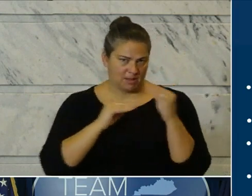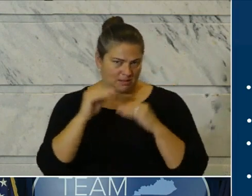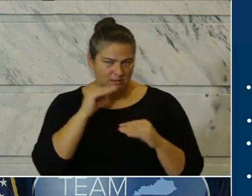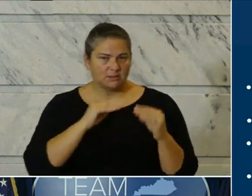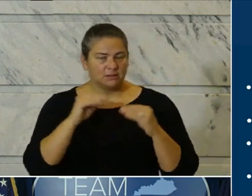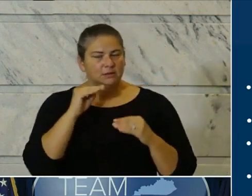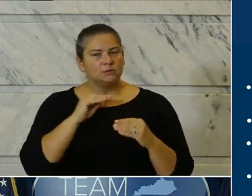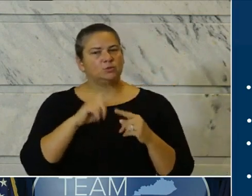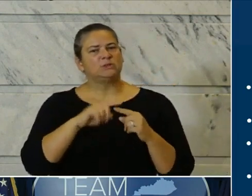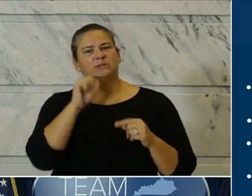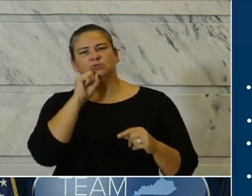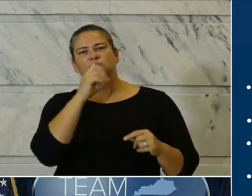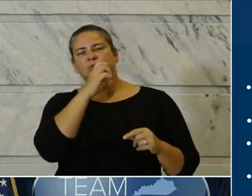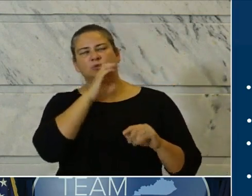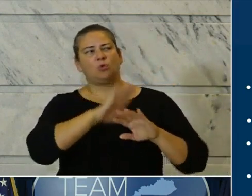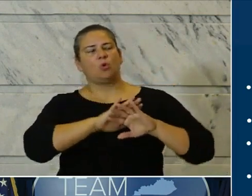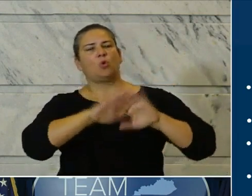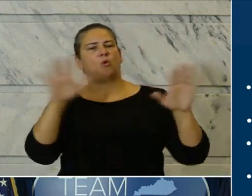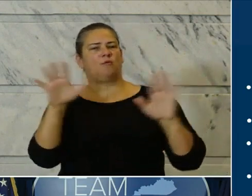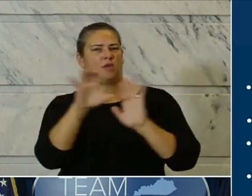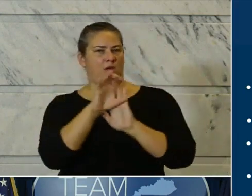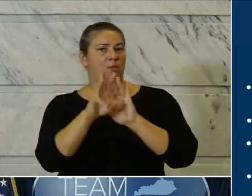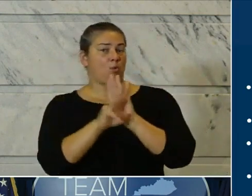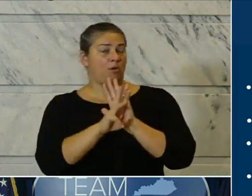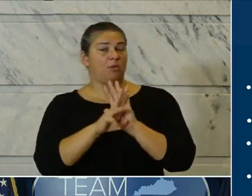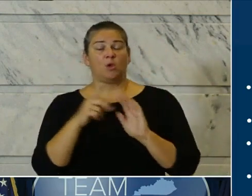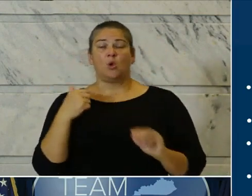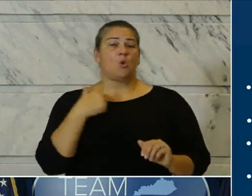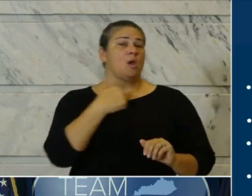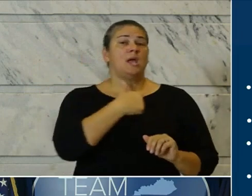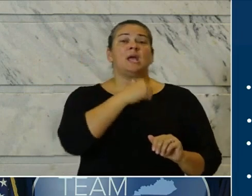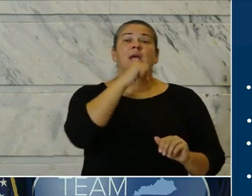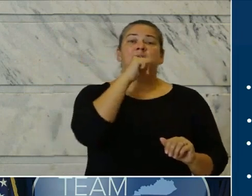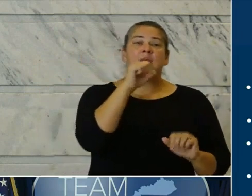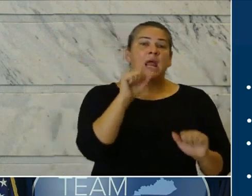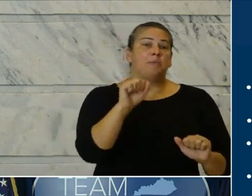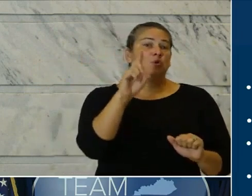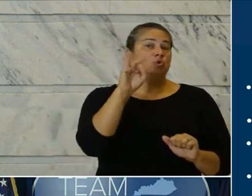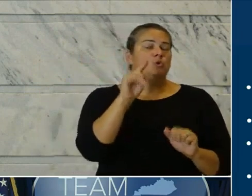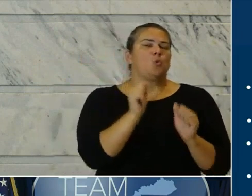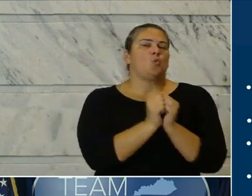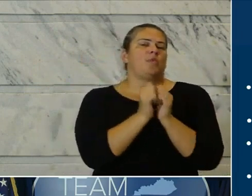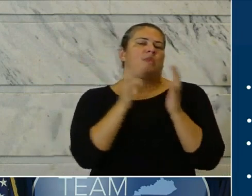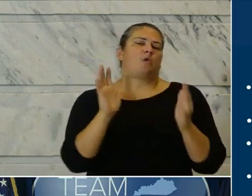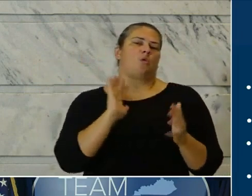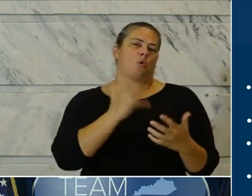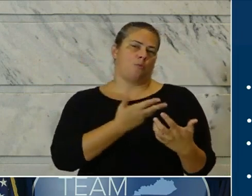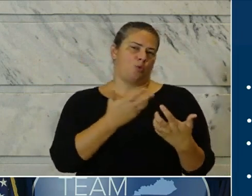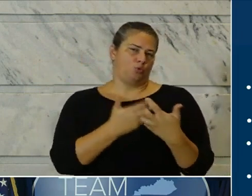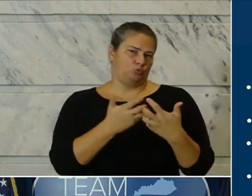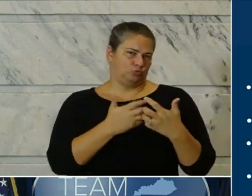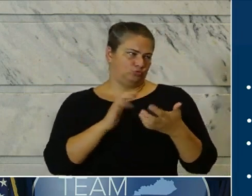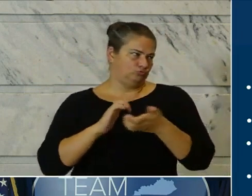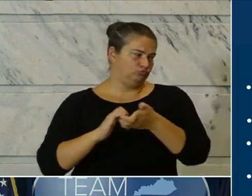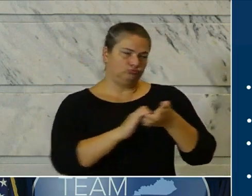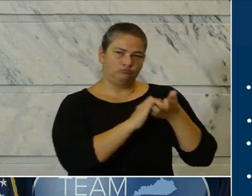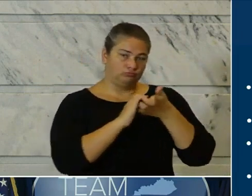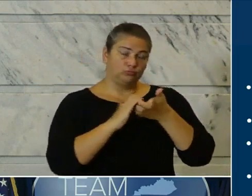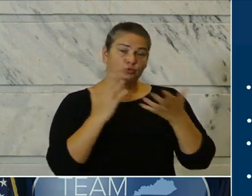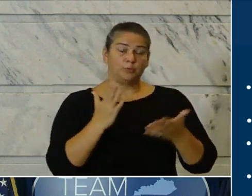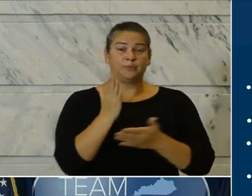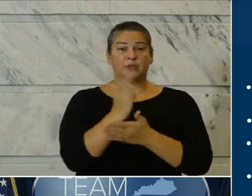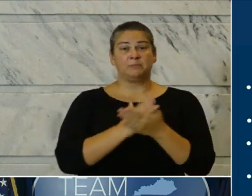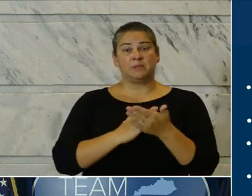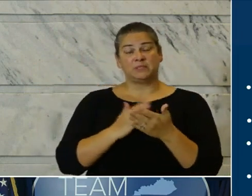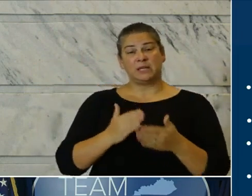to seniors across this Commonwealth. And we would not be able to do this without our partners. So the next piece that I want to